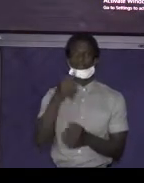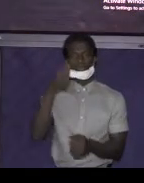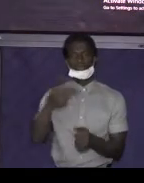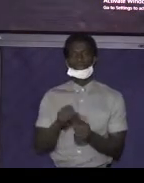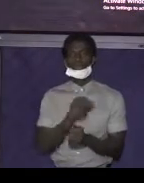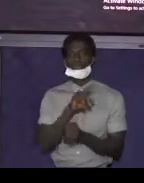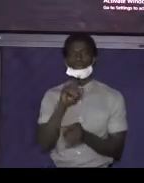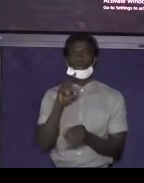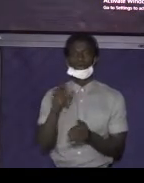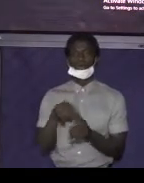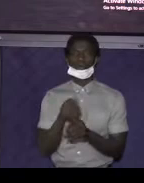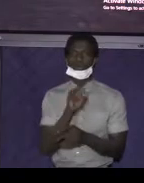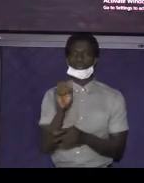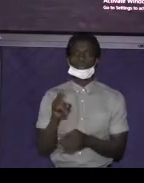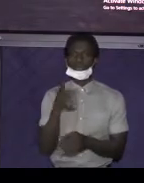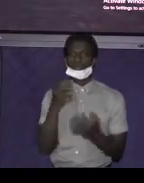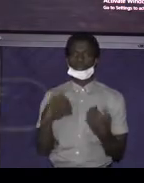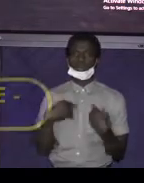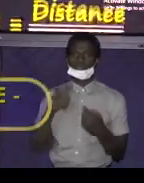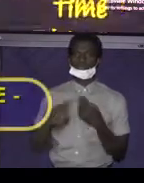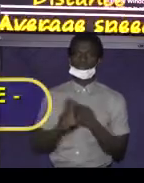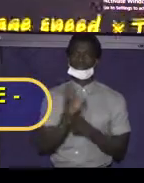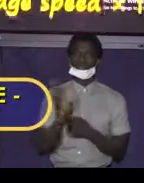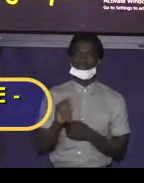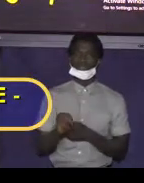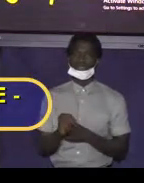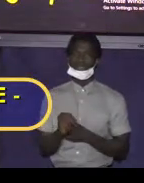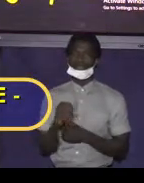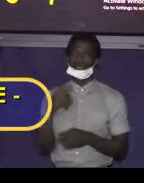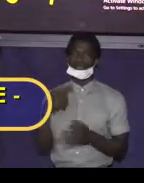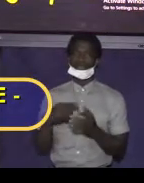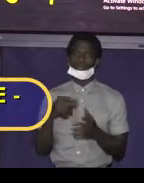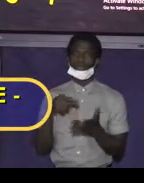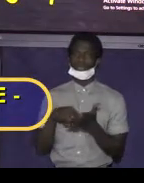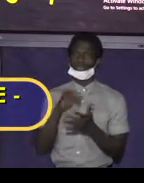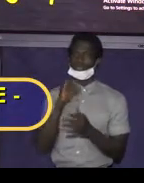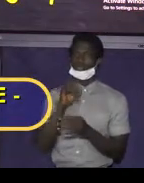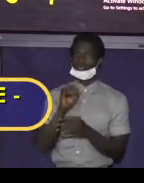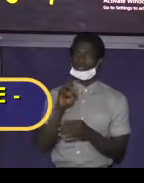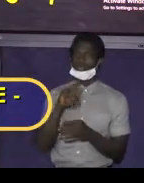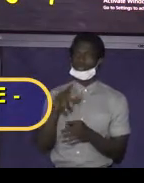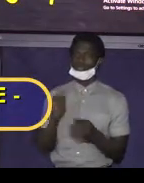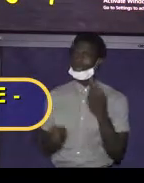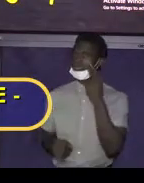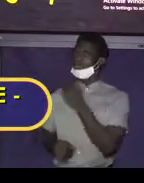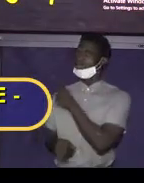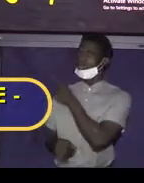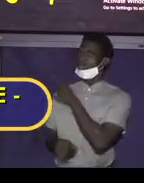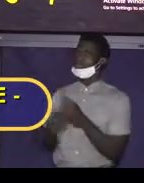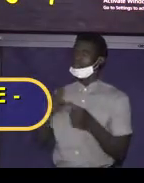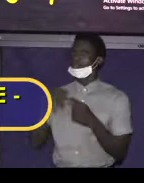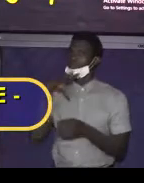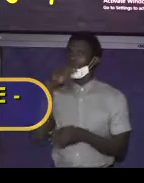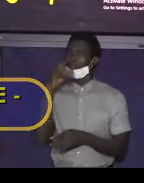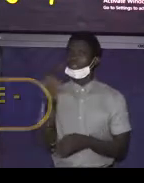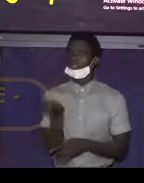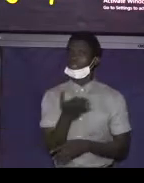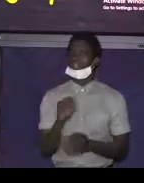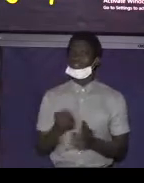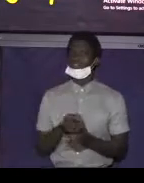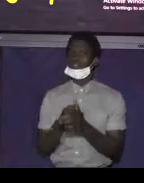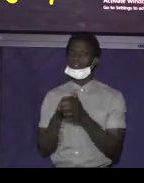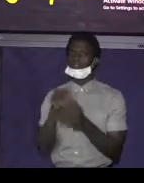them. Now, what are the formulas for the average speed, the distance, and the time? These formulas are written right here. To find the average